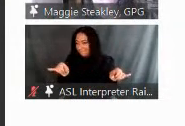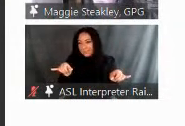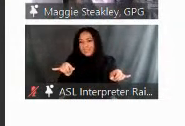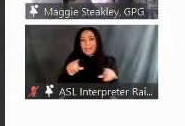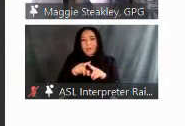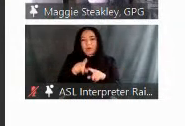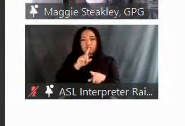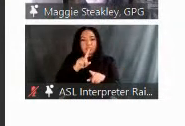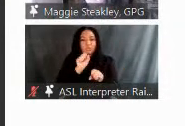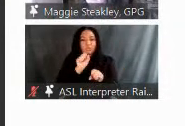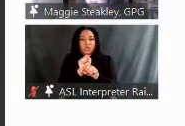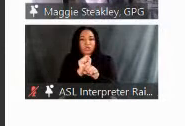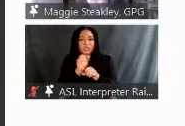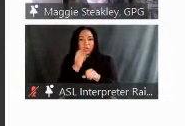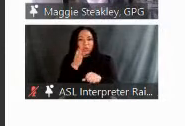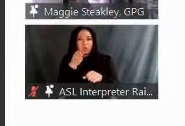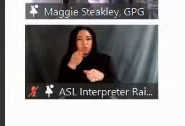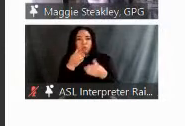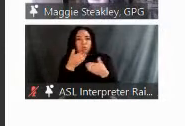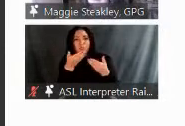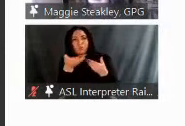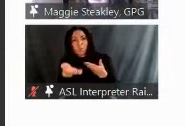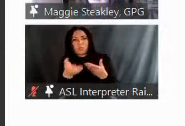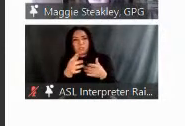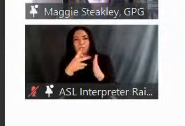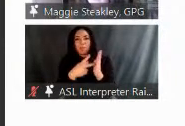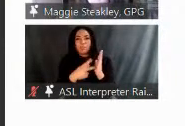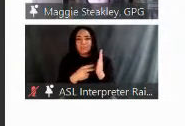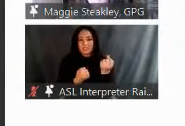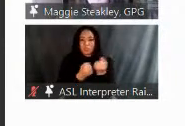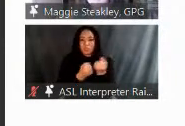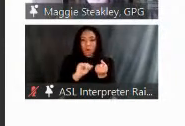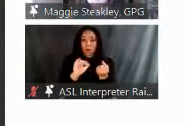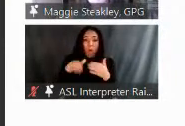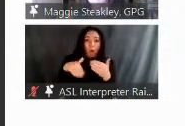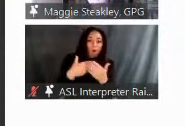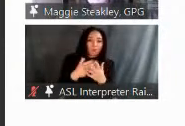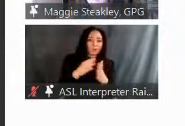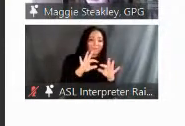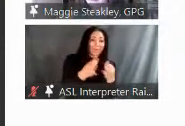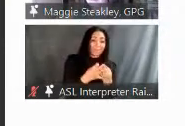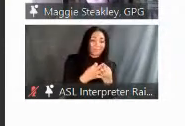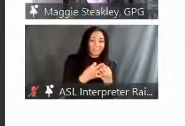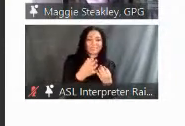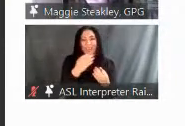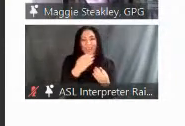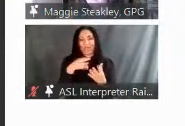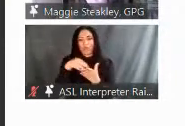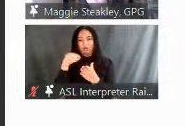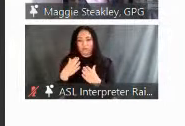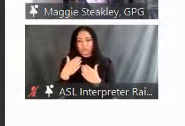towards creating policies that would support all of our families and all of our learners all throughout.